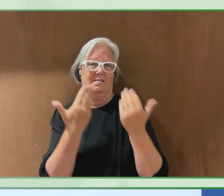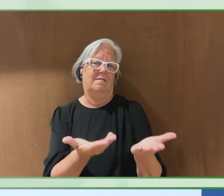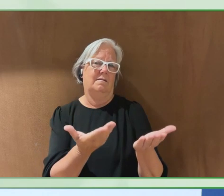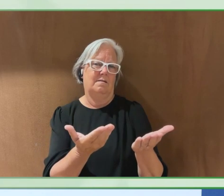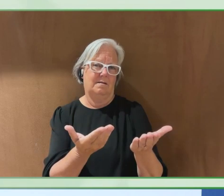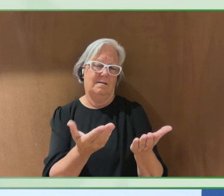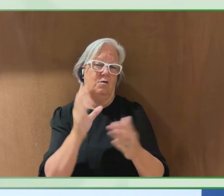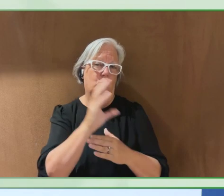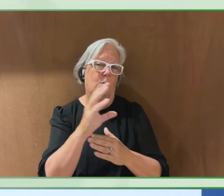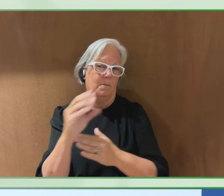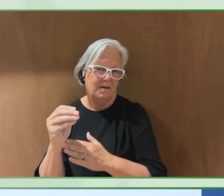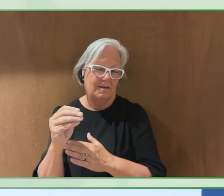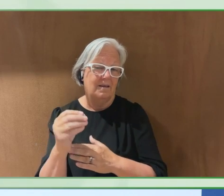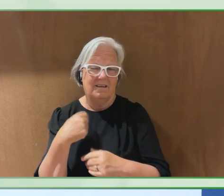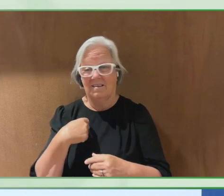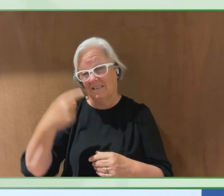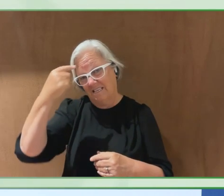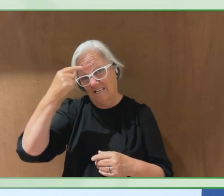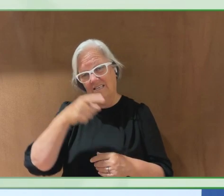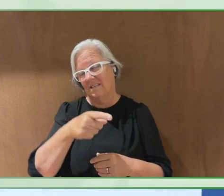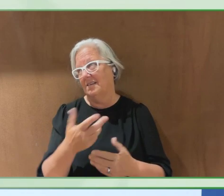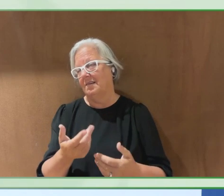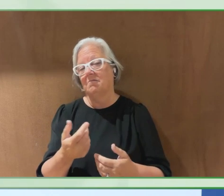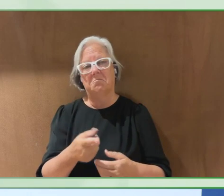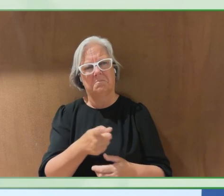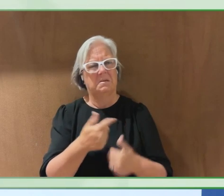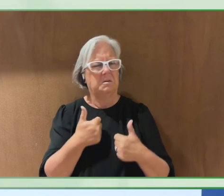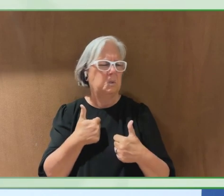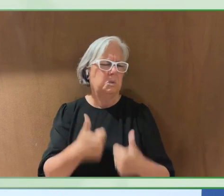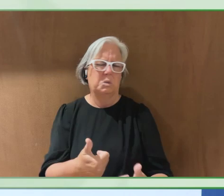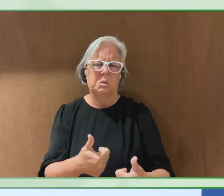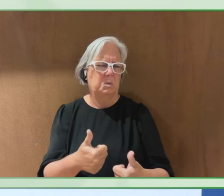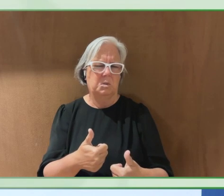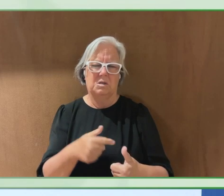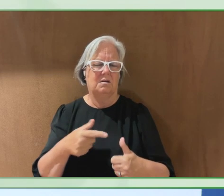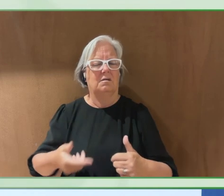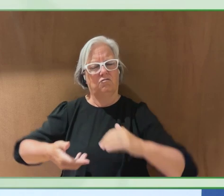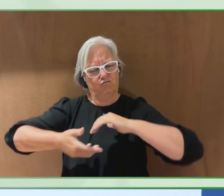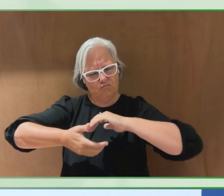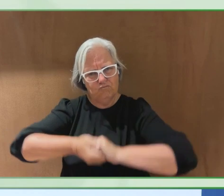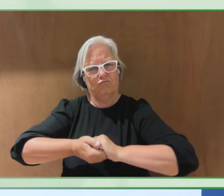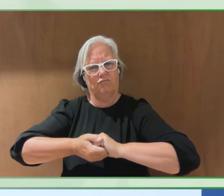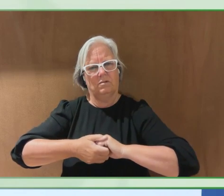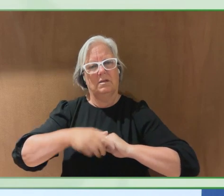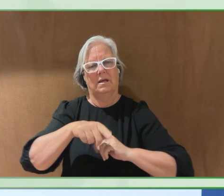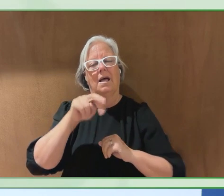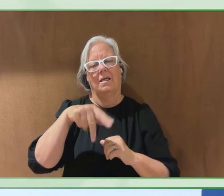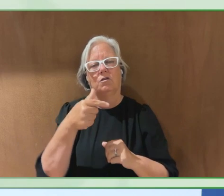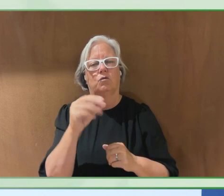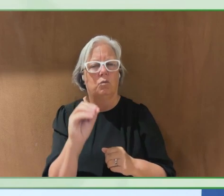it's noteworthy cooperation with employer and NGO. The next slide,